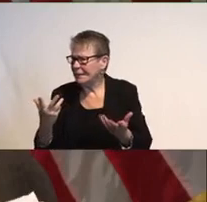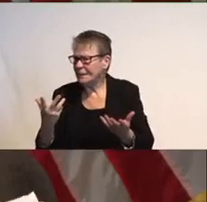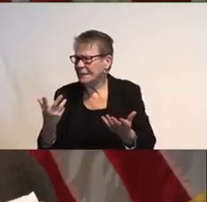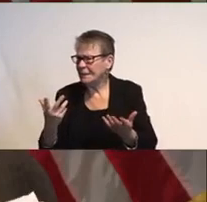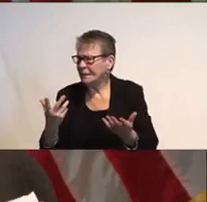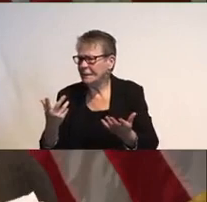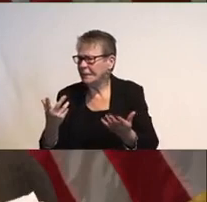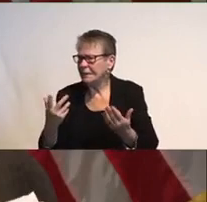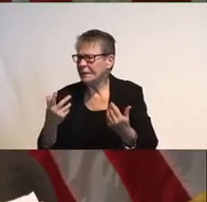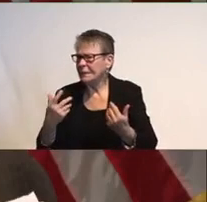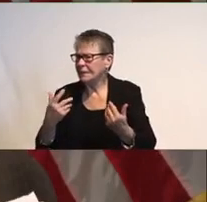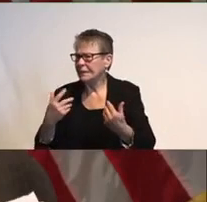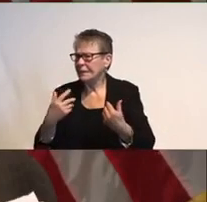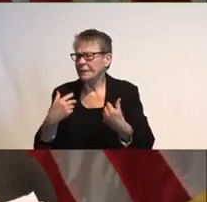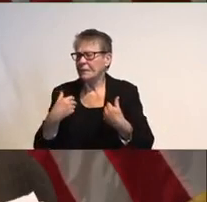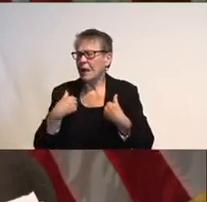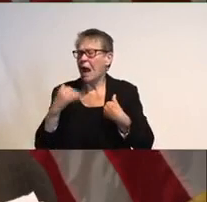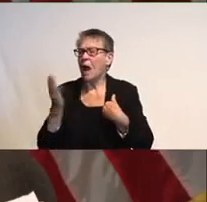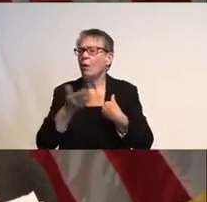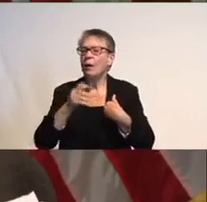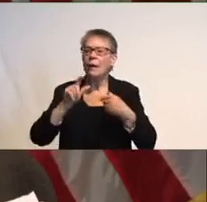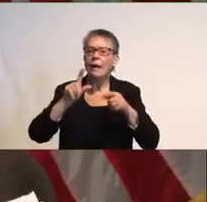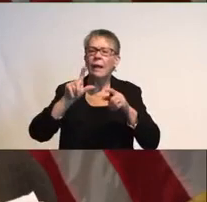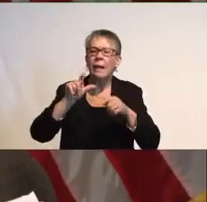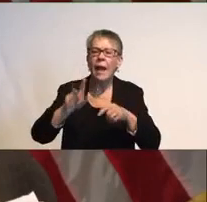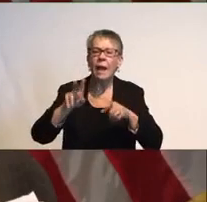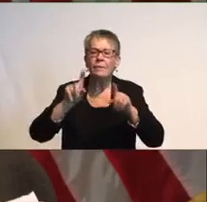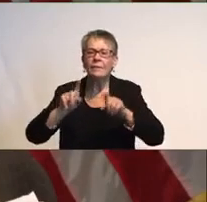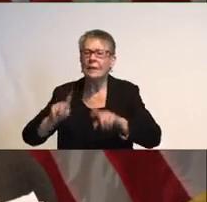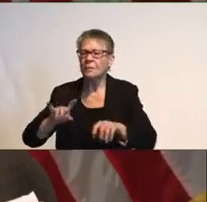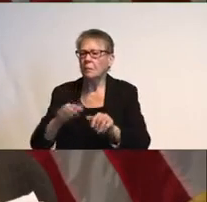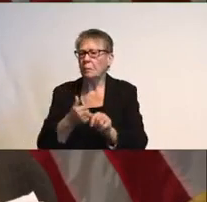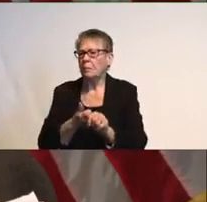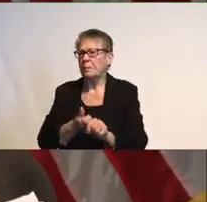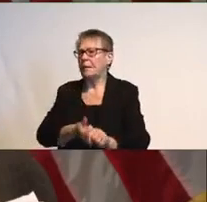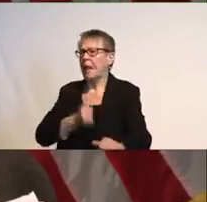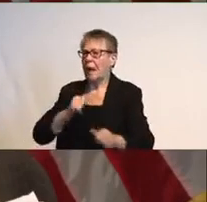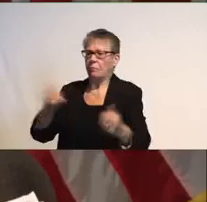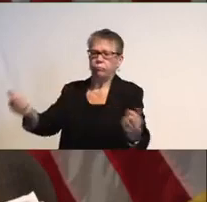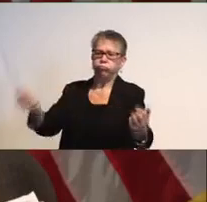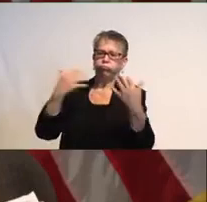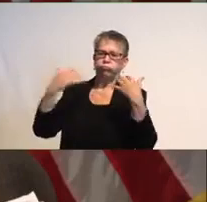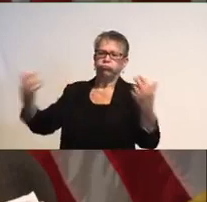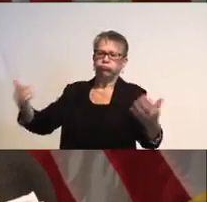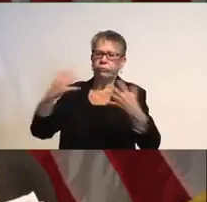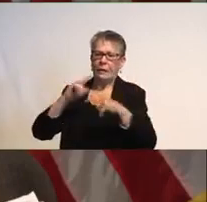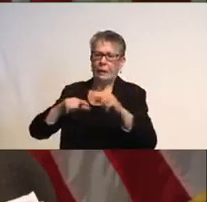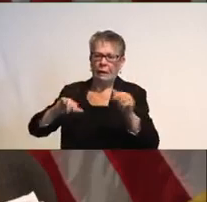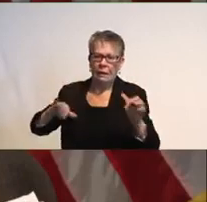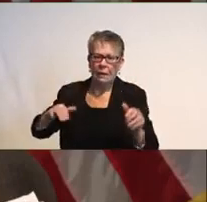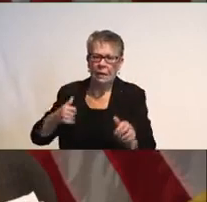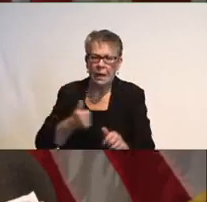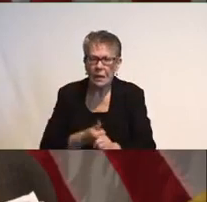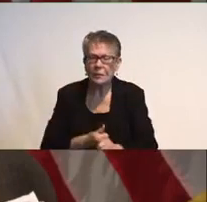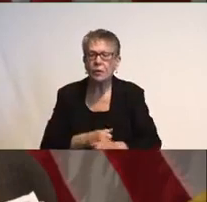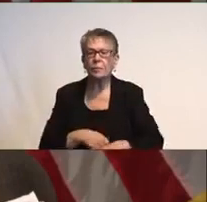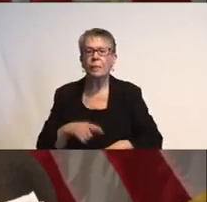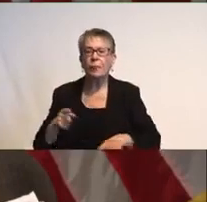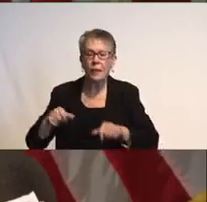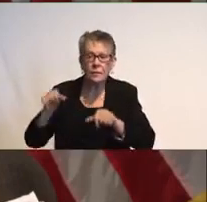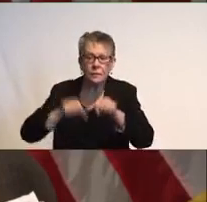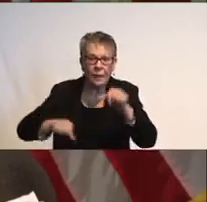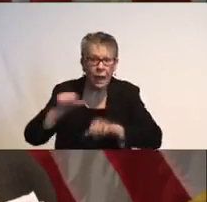does take time for the sequencing to occur. So, for example, the data that Hackensack is requesting that we'll be reporting